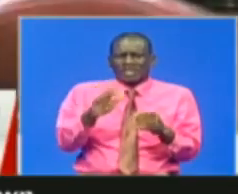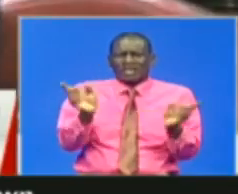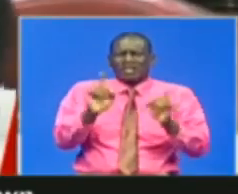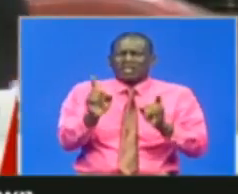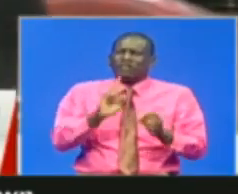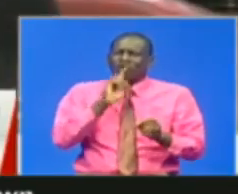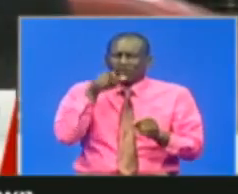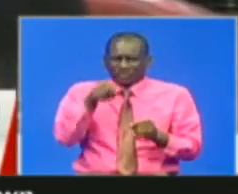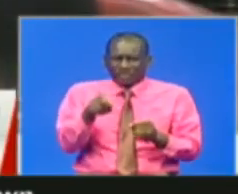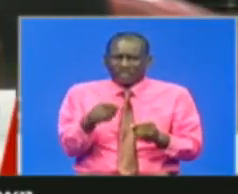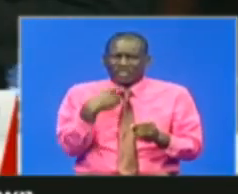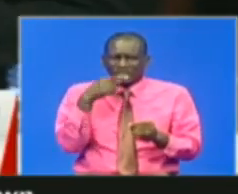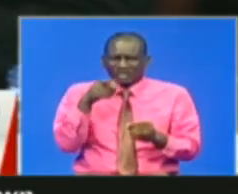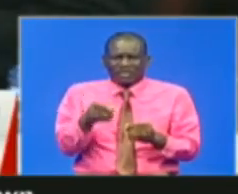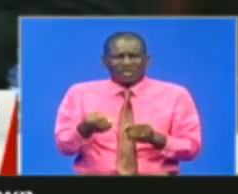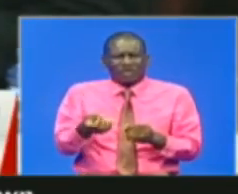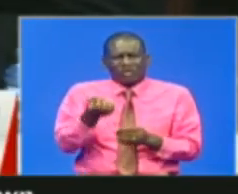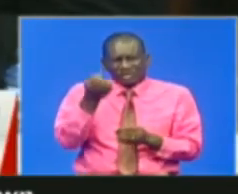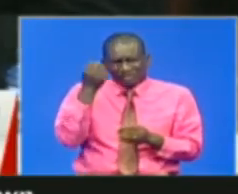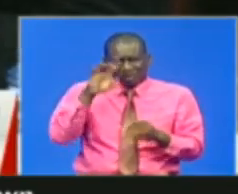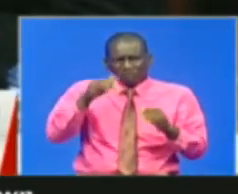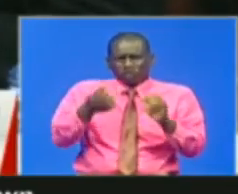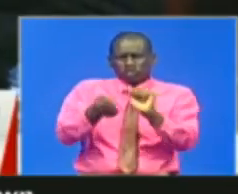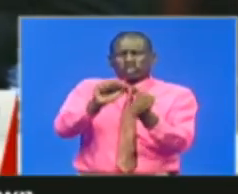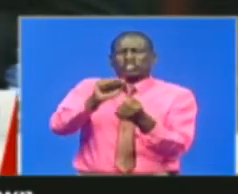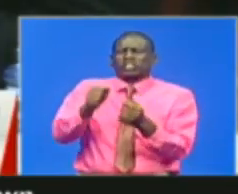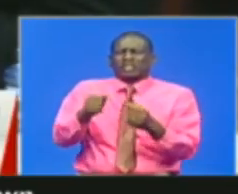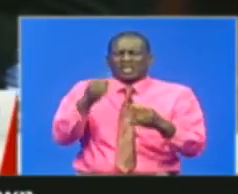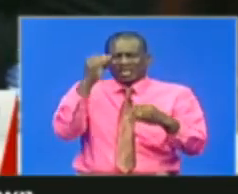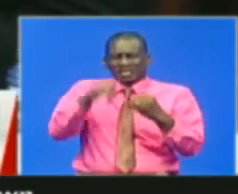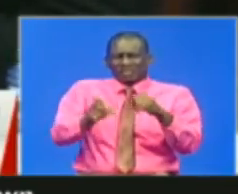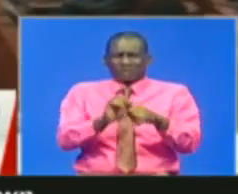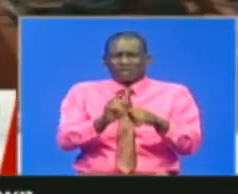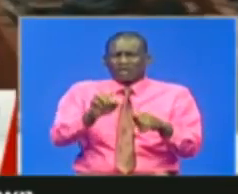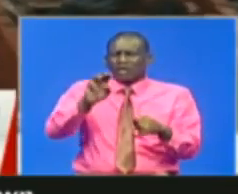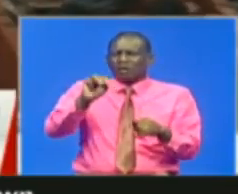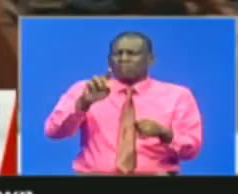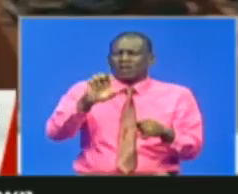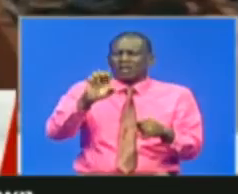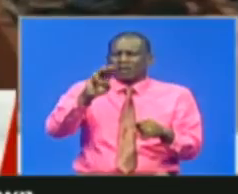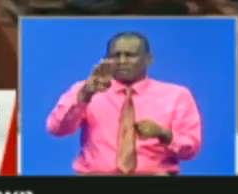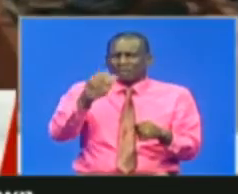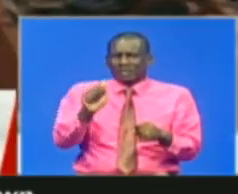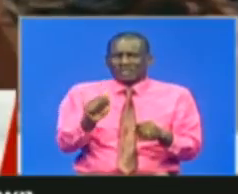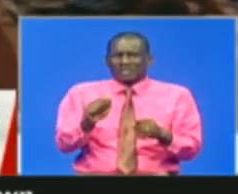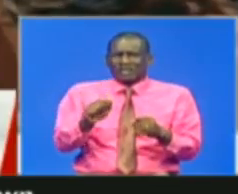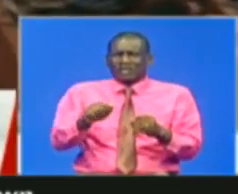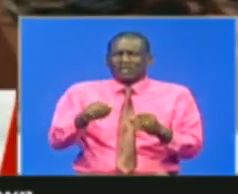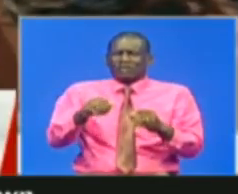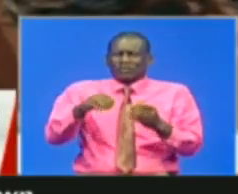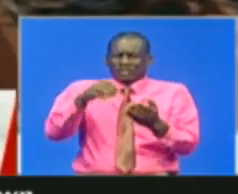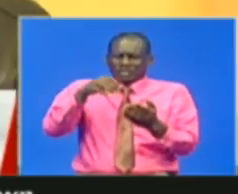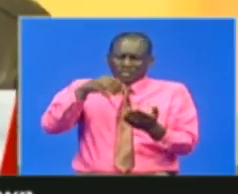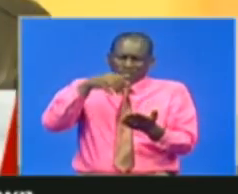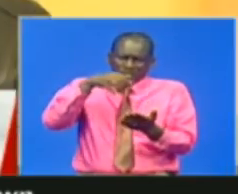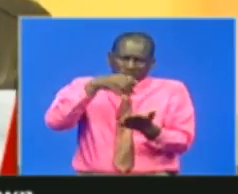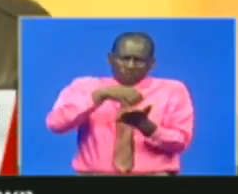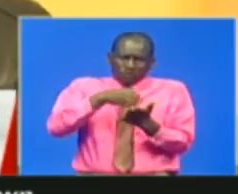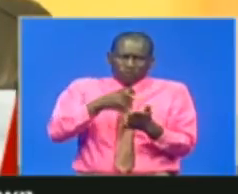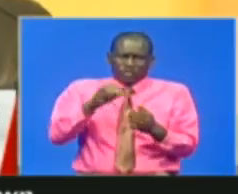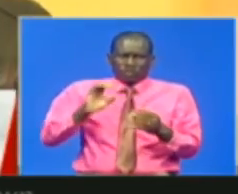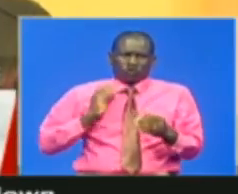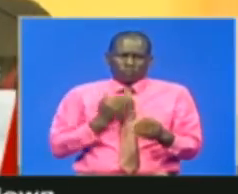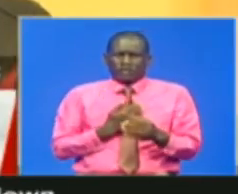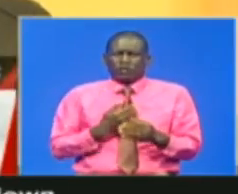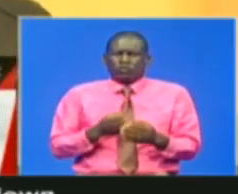have only learnt off last minute. It insists Milemba's presence in the committee would have served ANC's interests better. It's